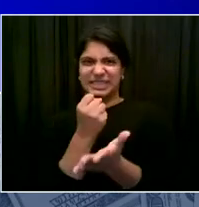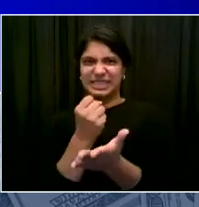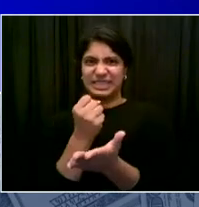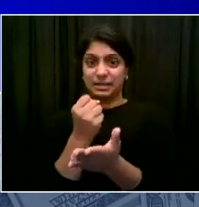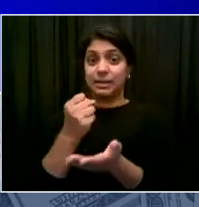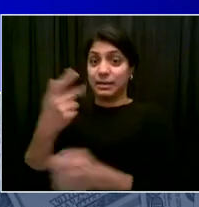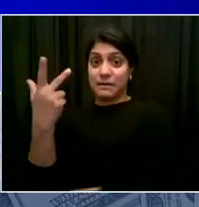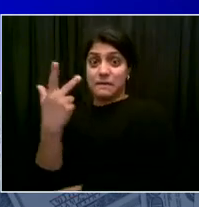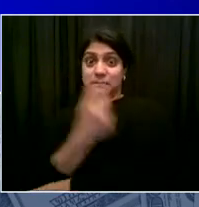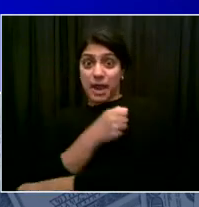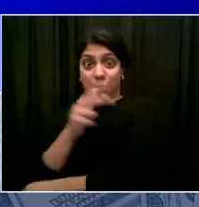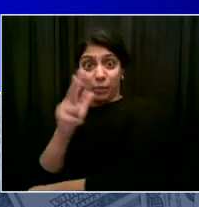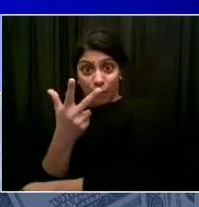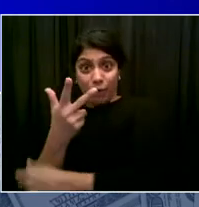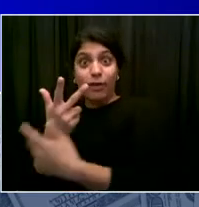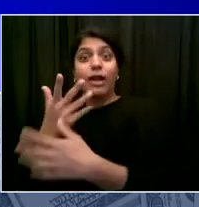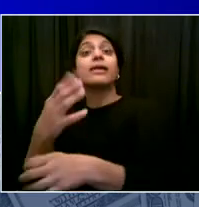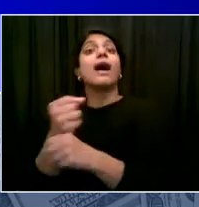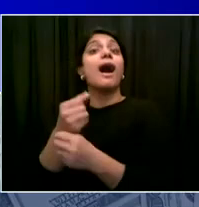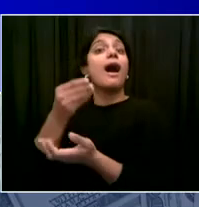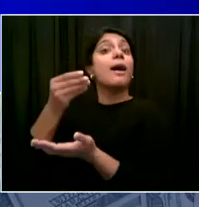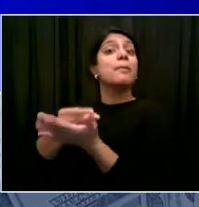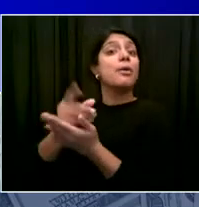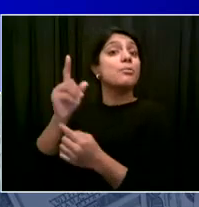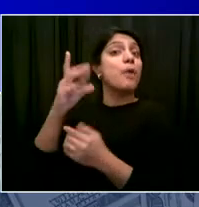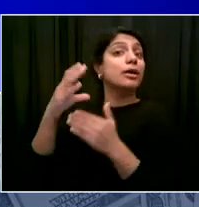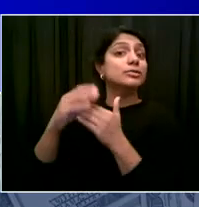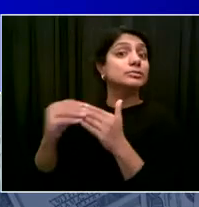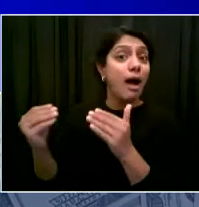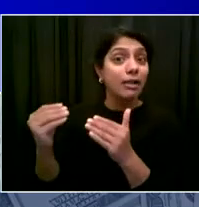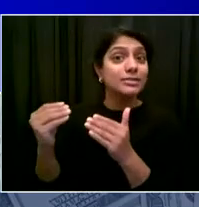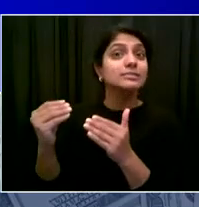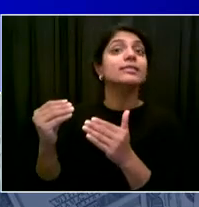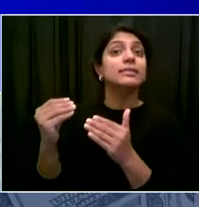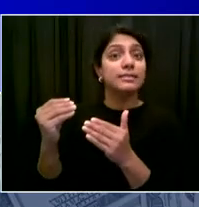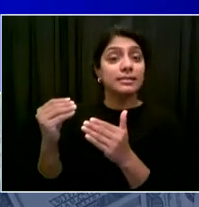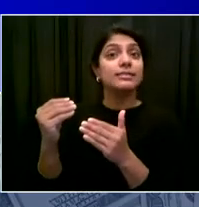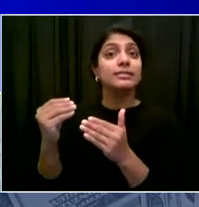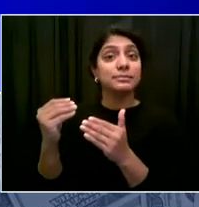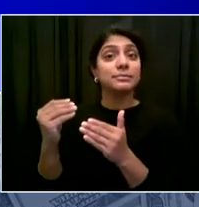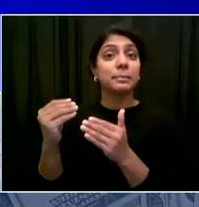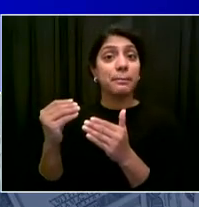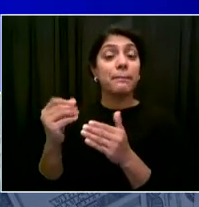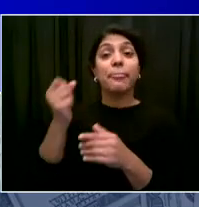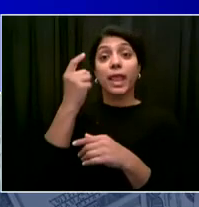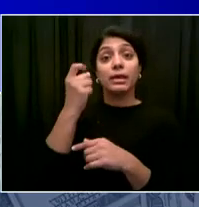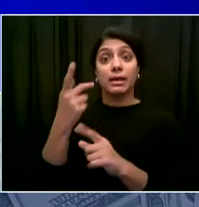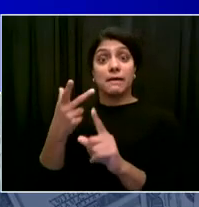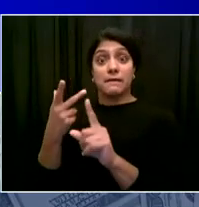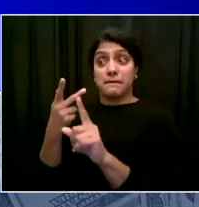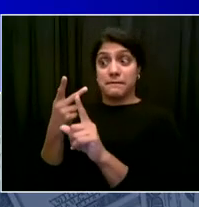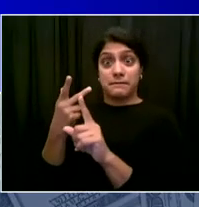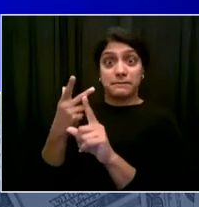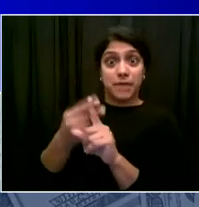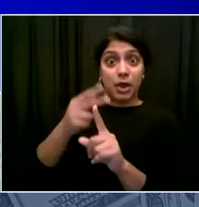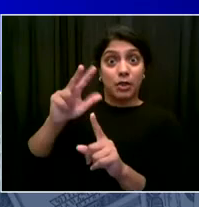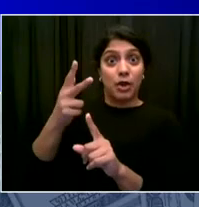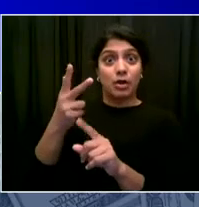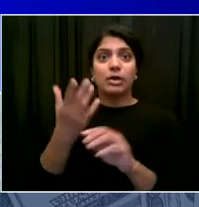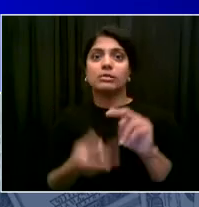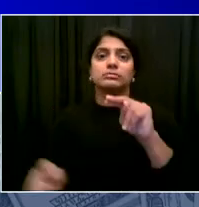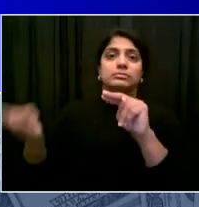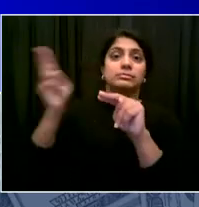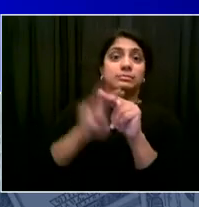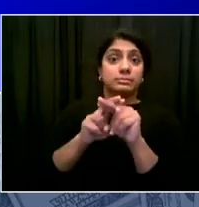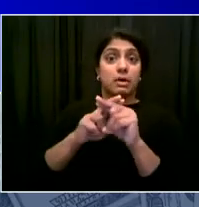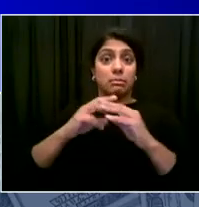safer, a lot better that you got the booster, and you'll have some more cash in your pocket at the same time. That's going to be a good feeling, particularly this time of year. You can go to any